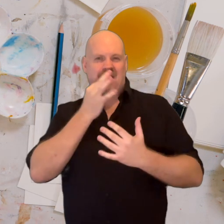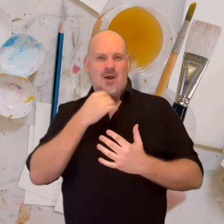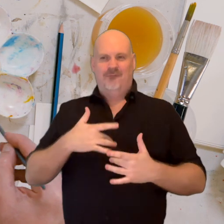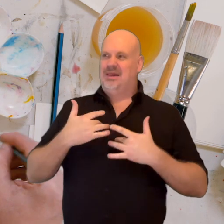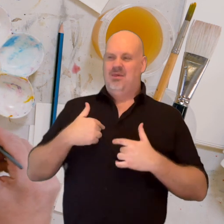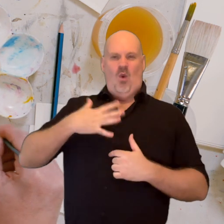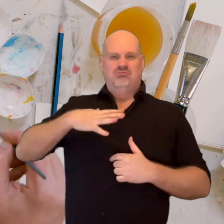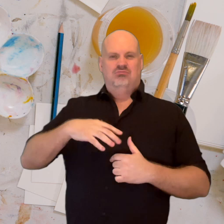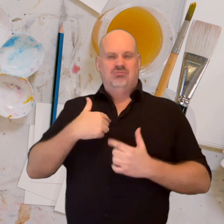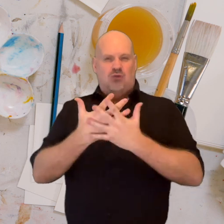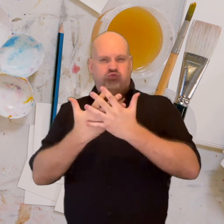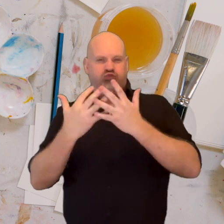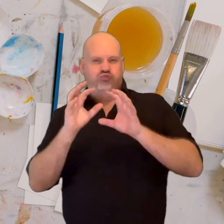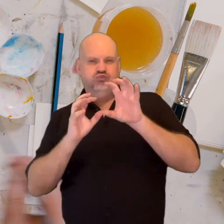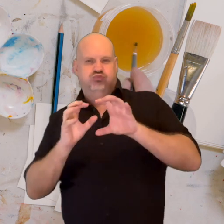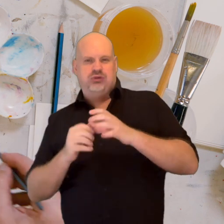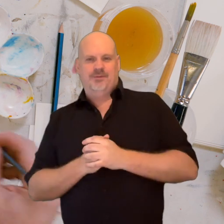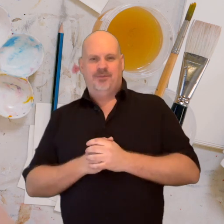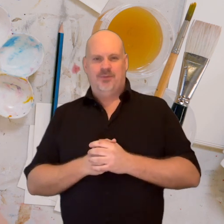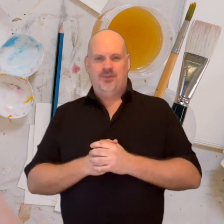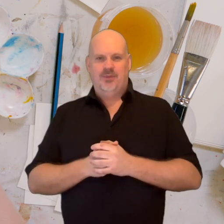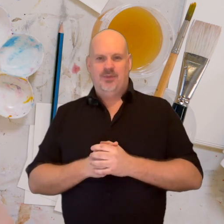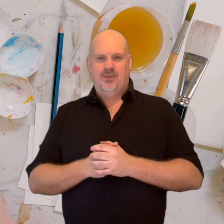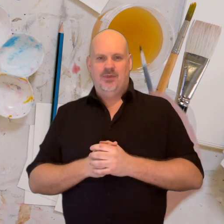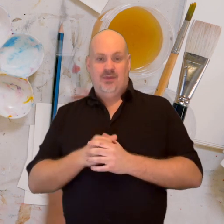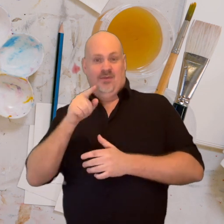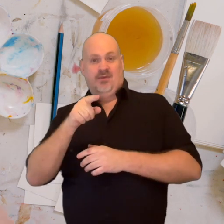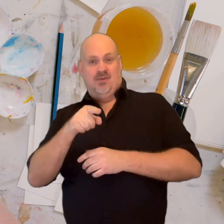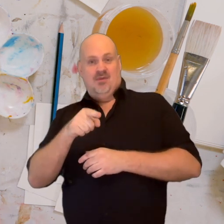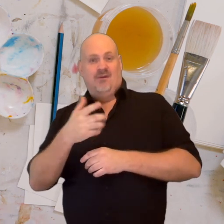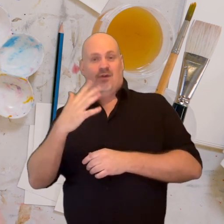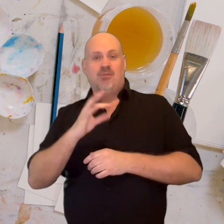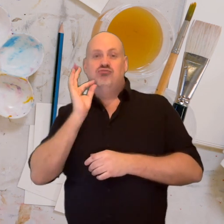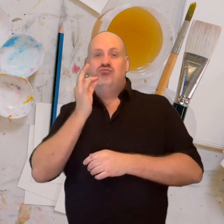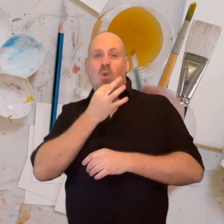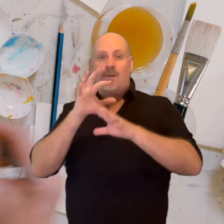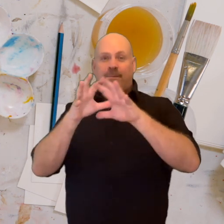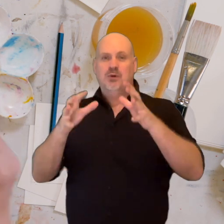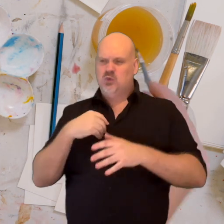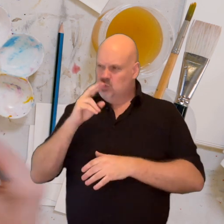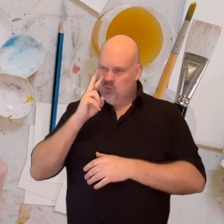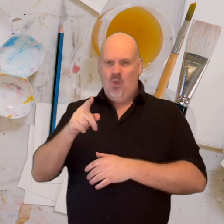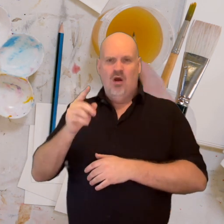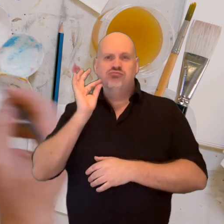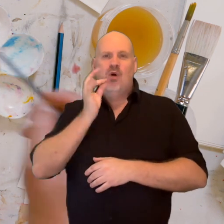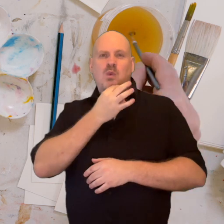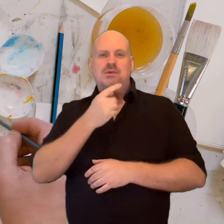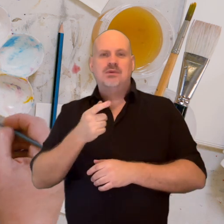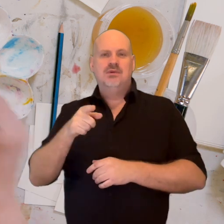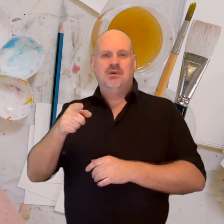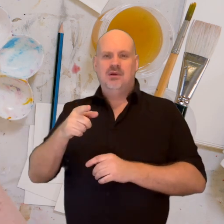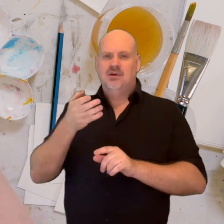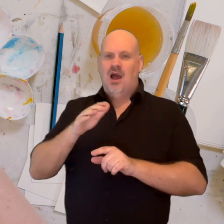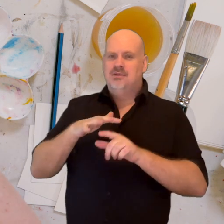flowers. This was actually taken from a rose bush that I saw in a rose garden, and the roses were all